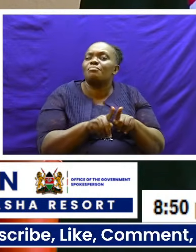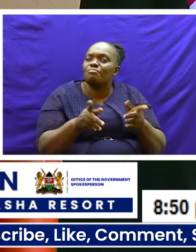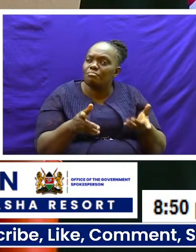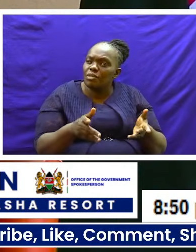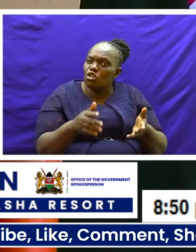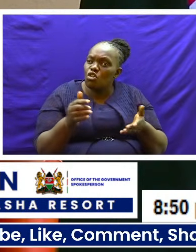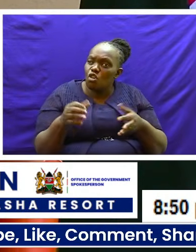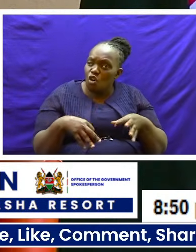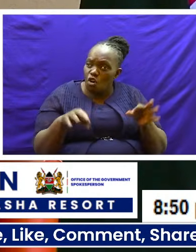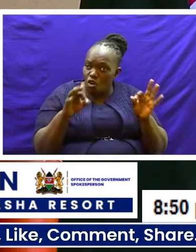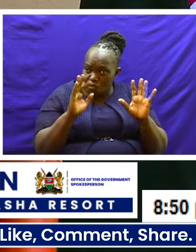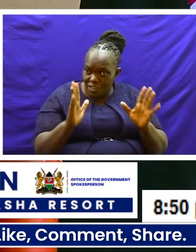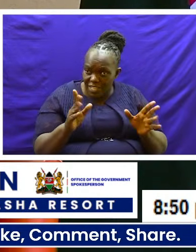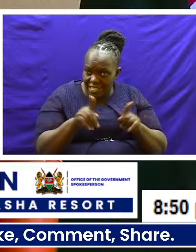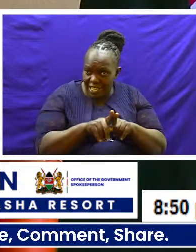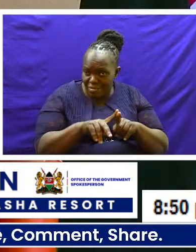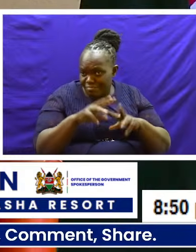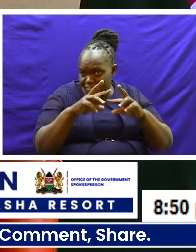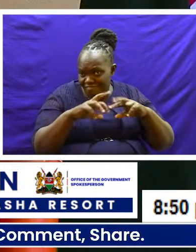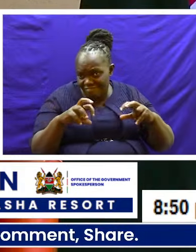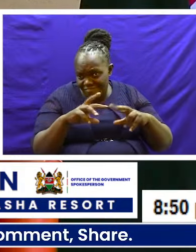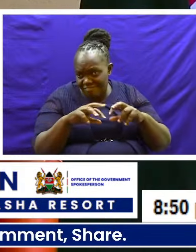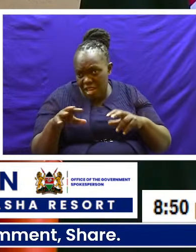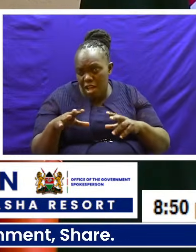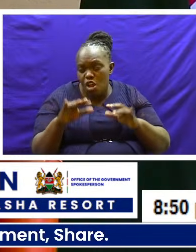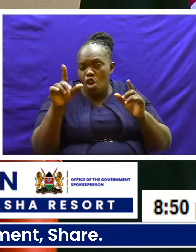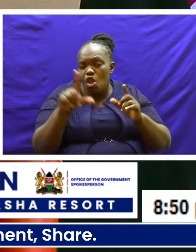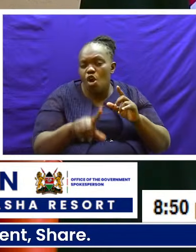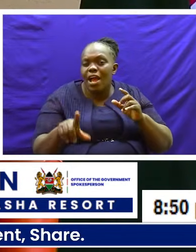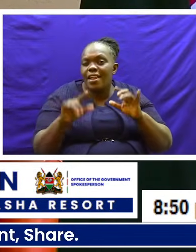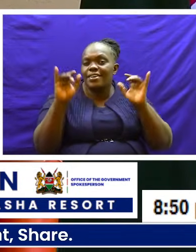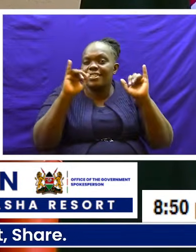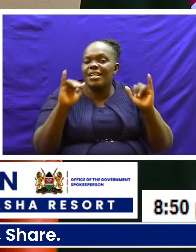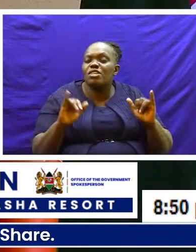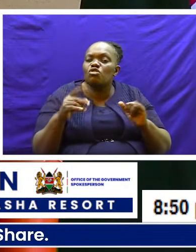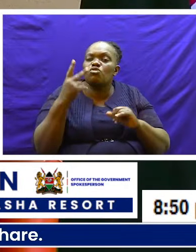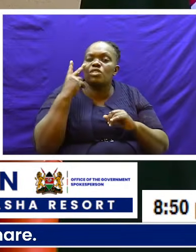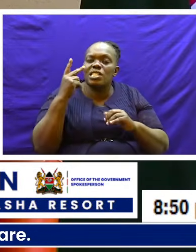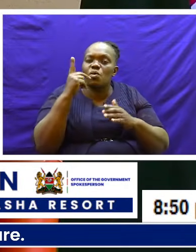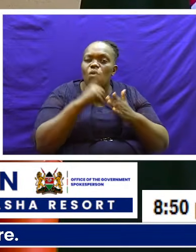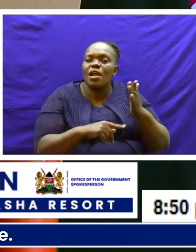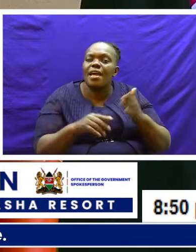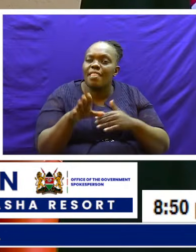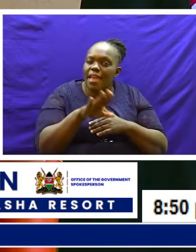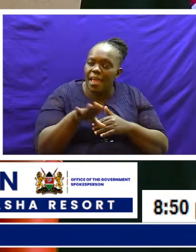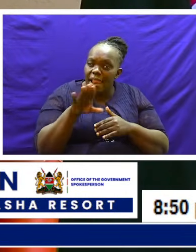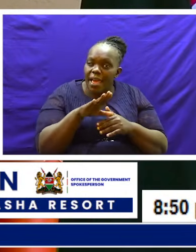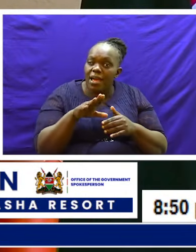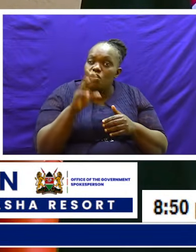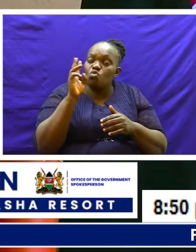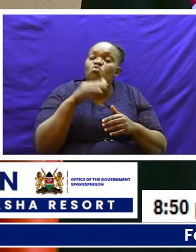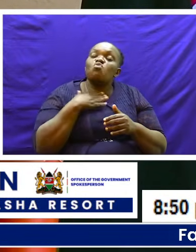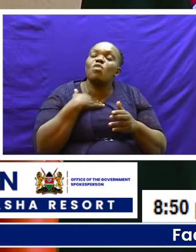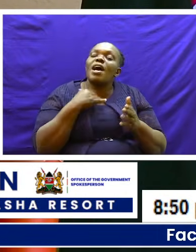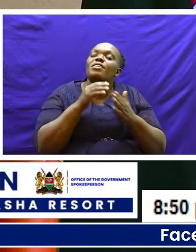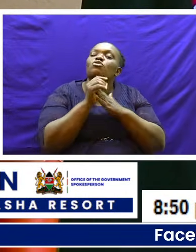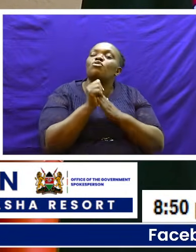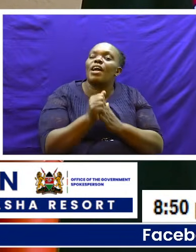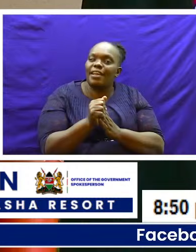The officers search both locally and internationally to see what are the areas that we really want to